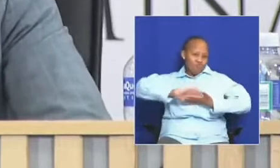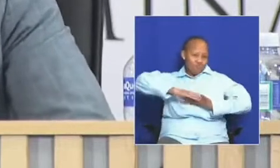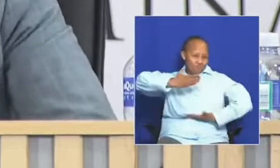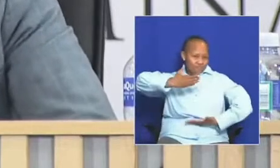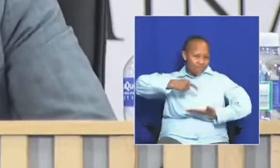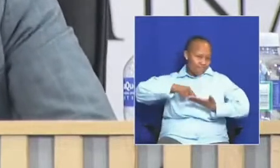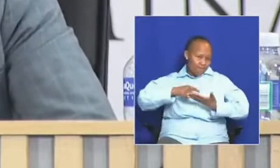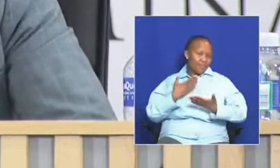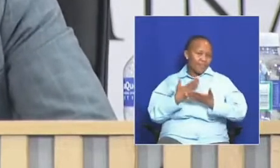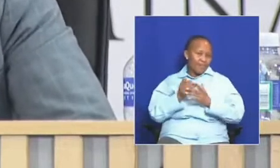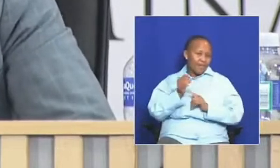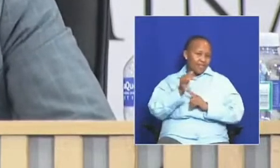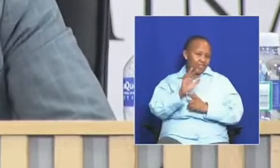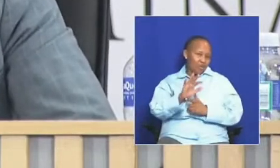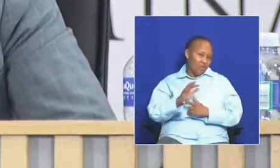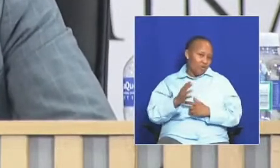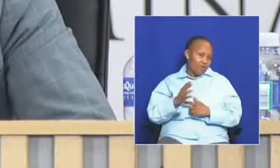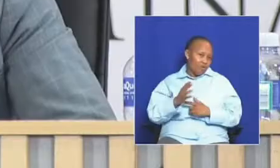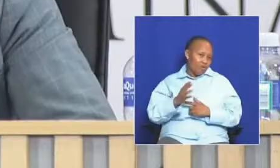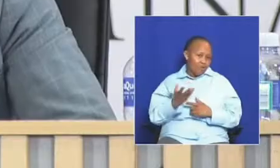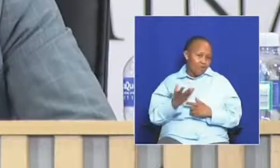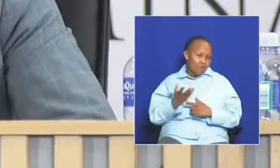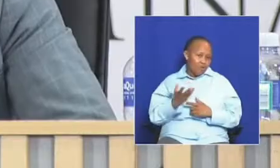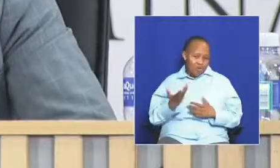computer itself. So that is something